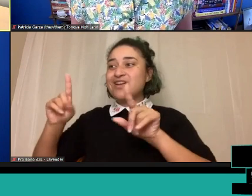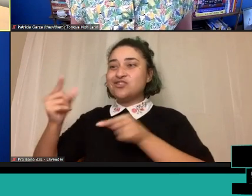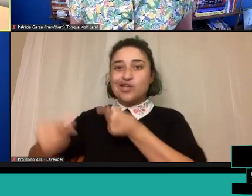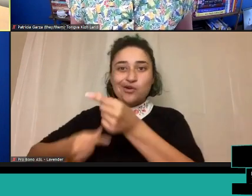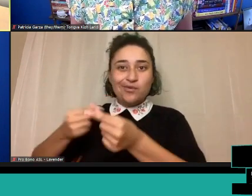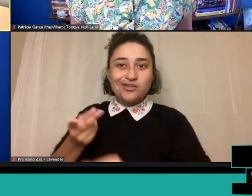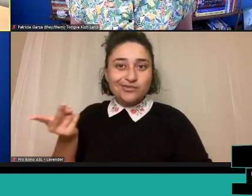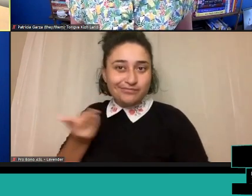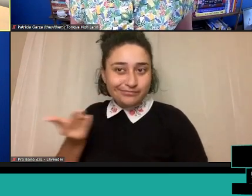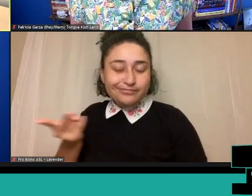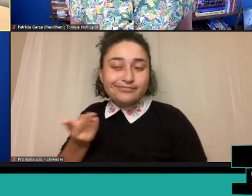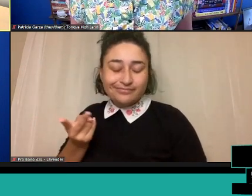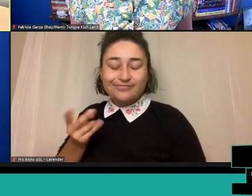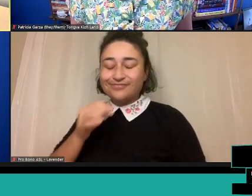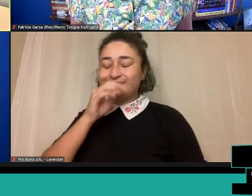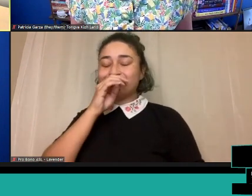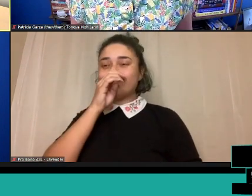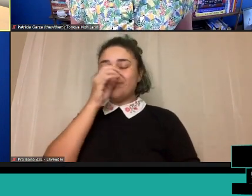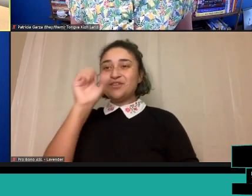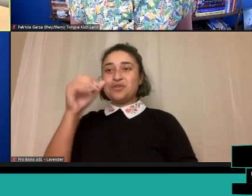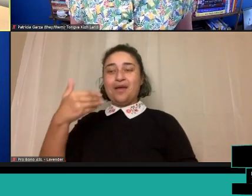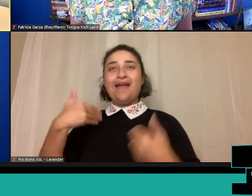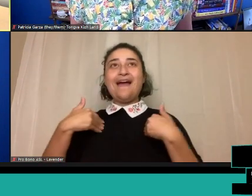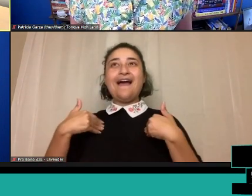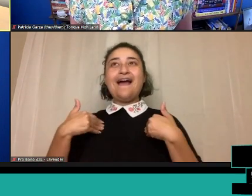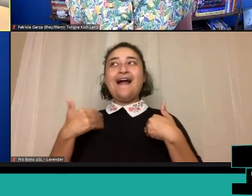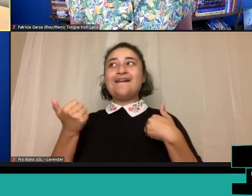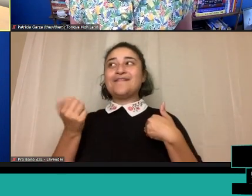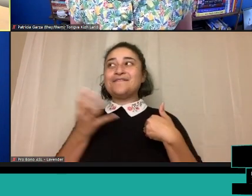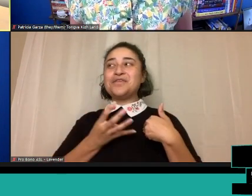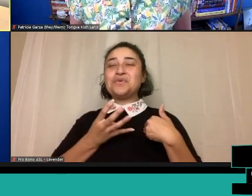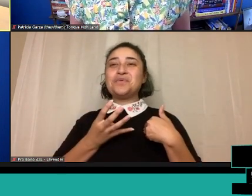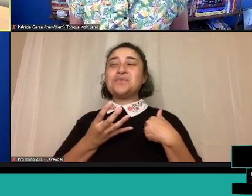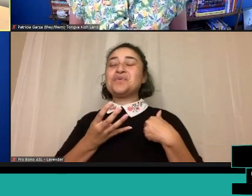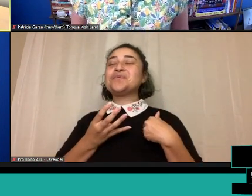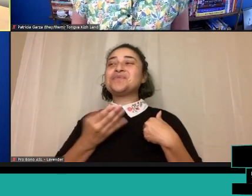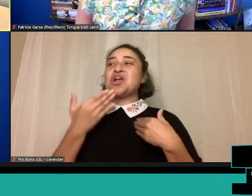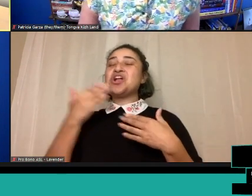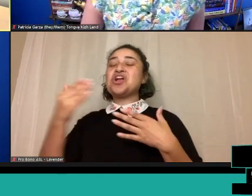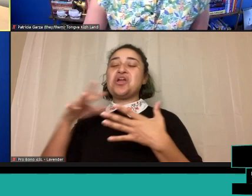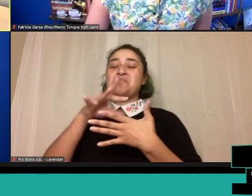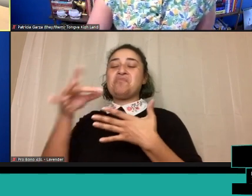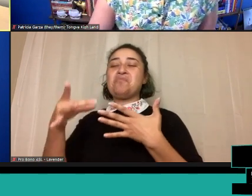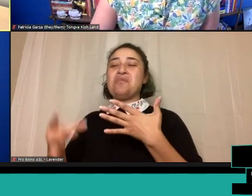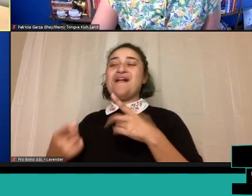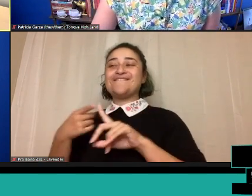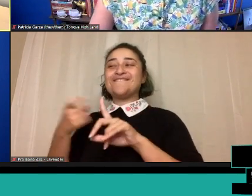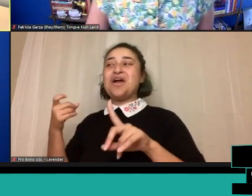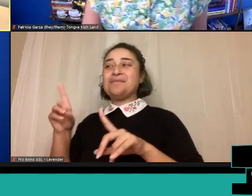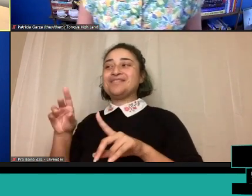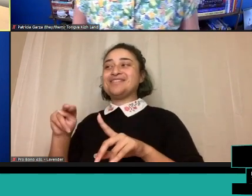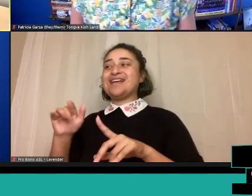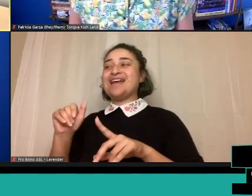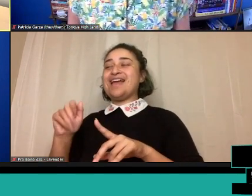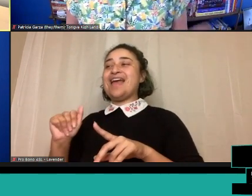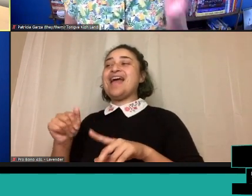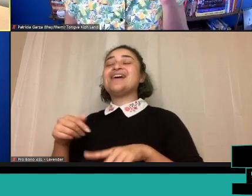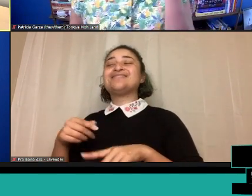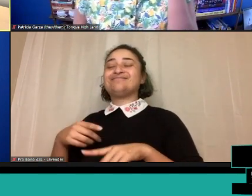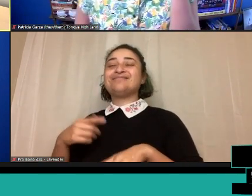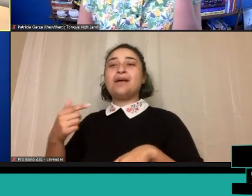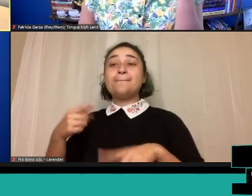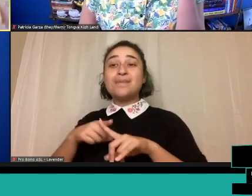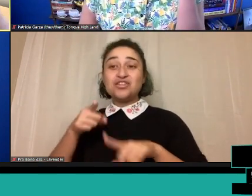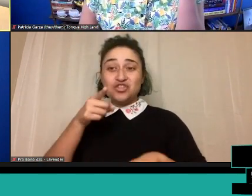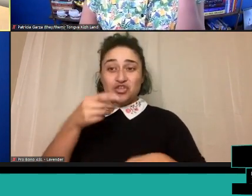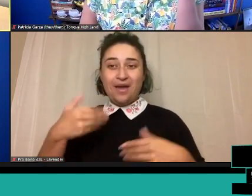so I have a, you know, a couple gems from Diane that I hold on to, and I'd love to know, Patricia, like, are there any gems of